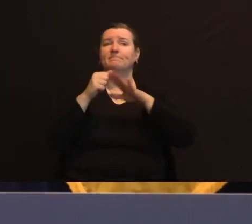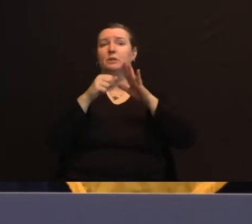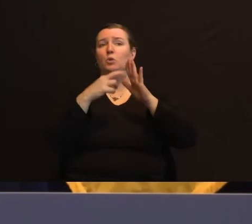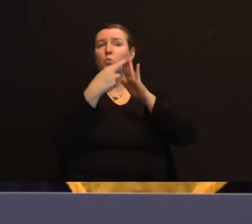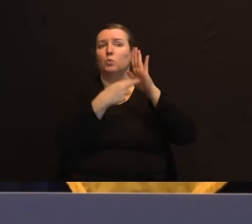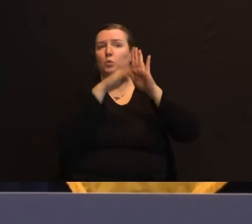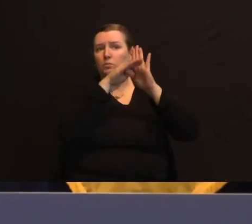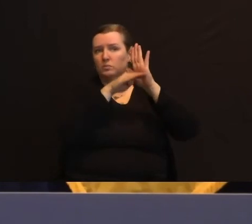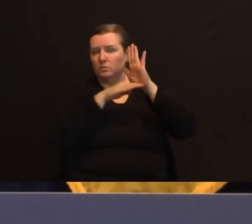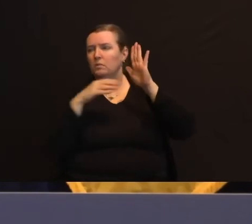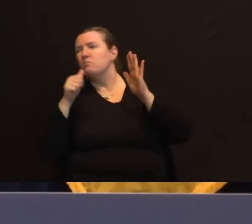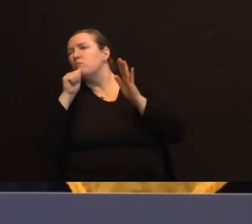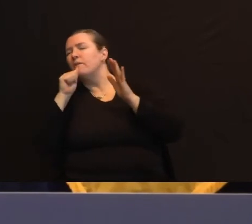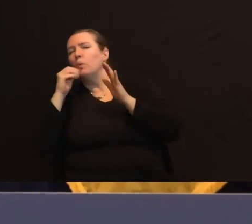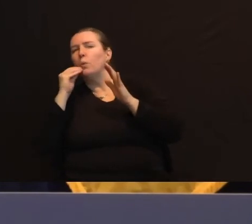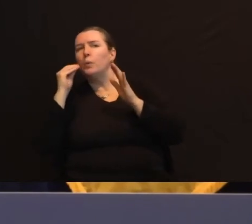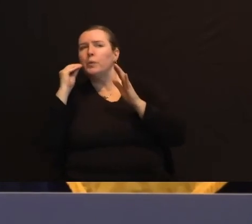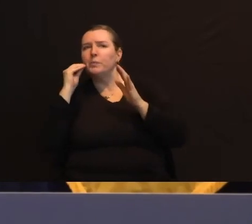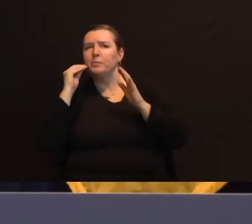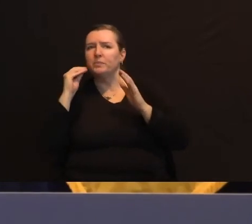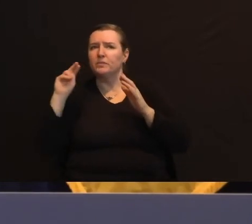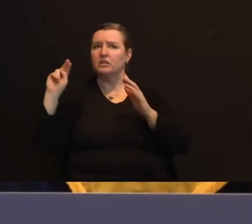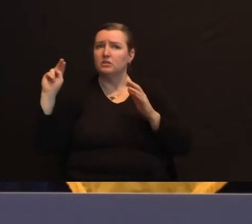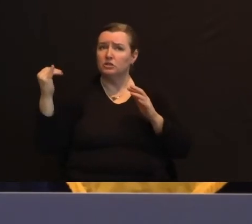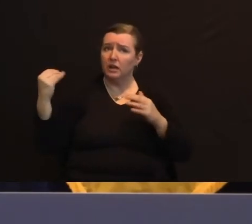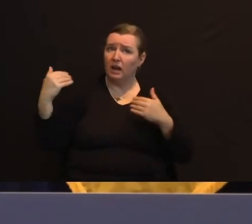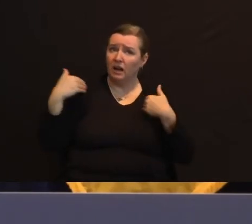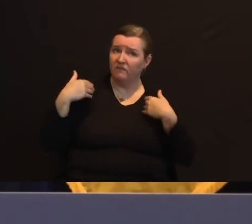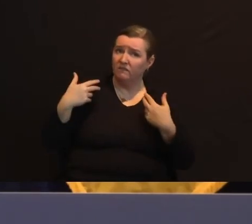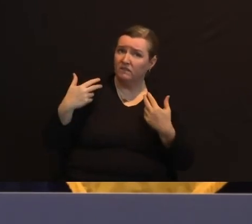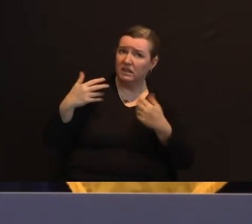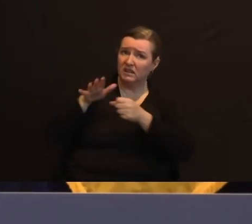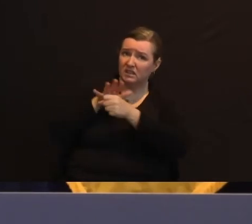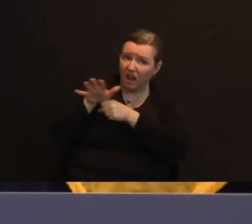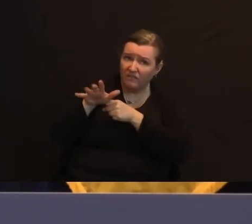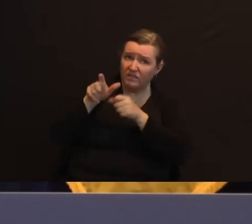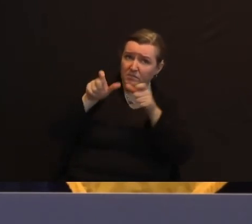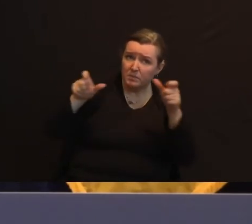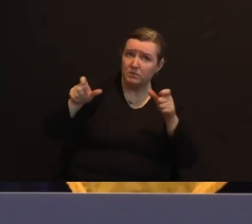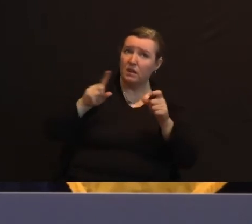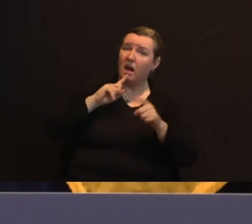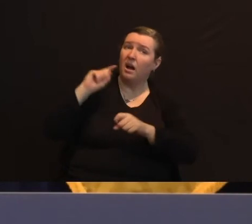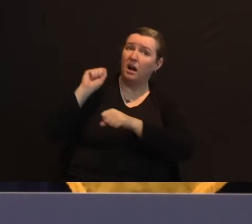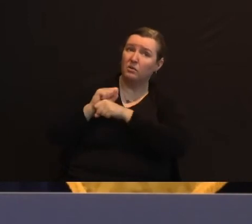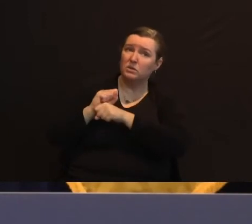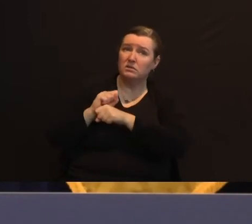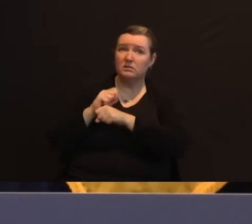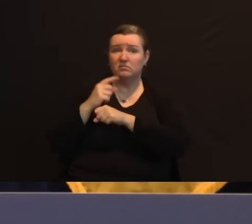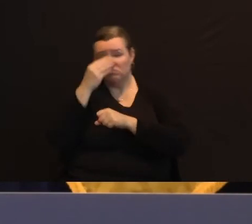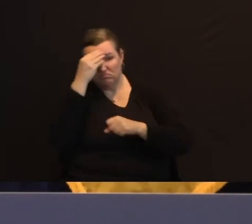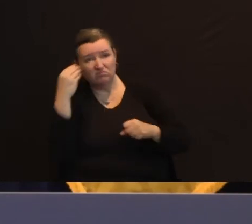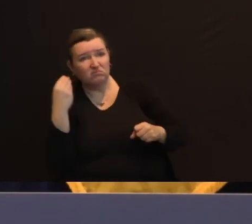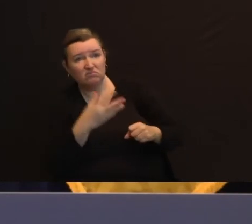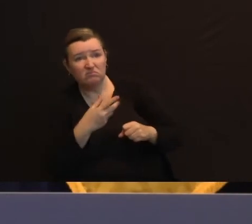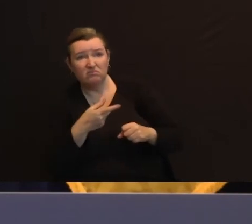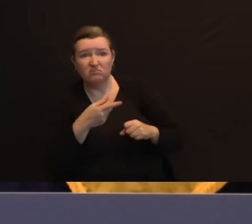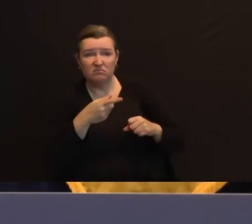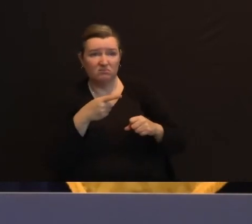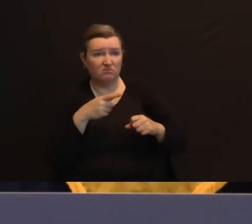any state for that matter have the personnel on hand to put themselves at risk, to hand out summonses, and to